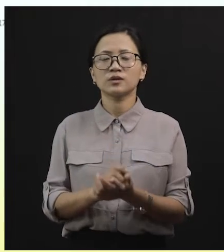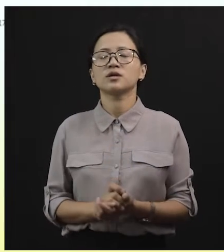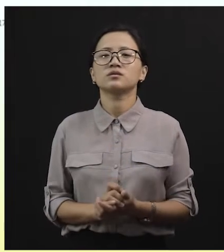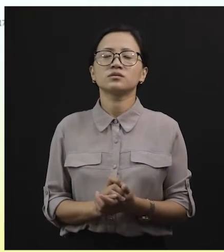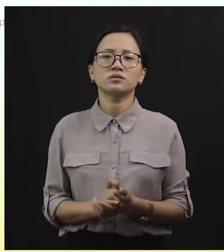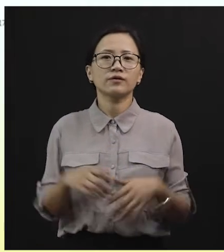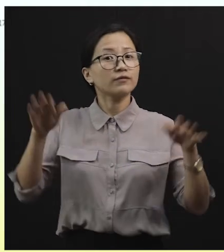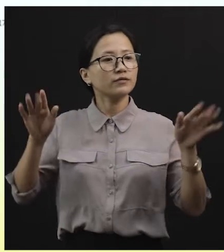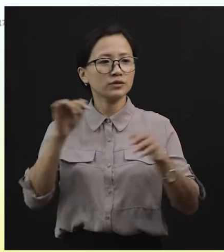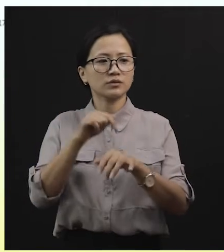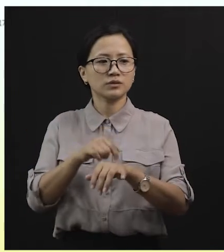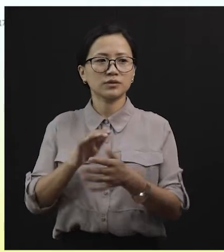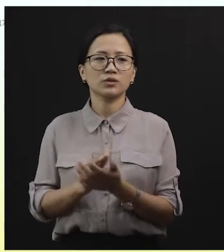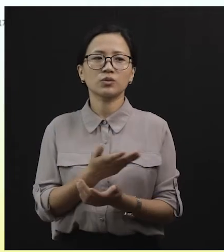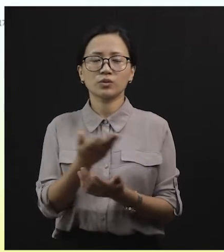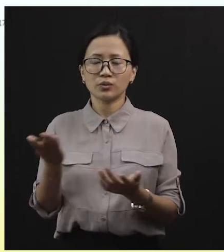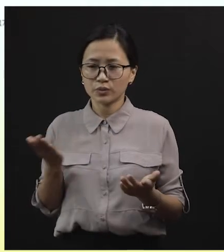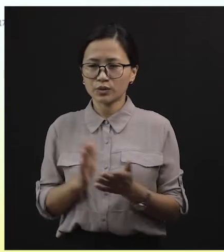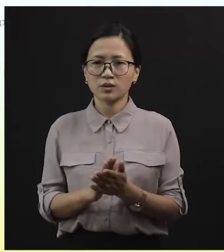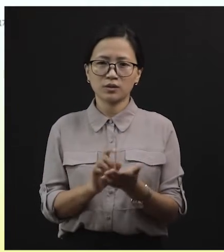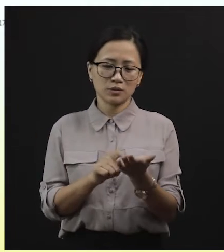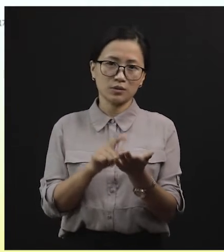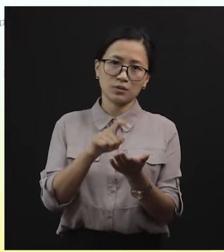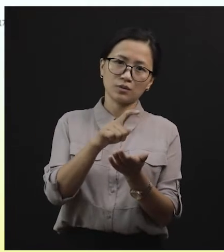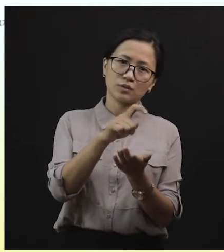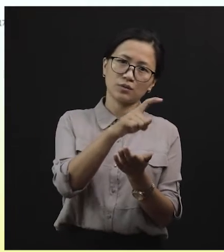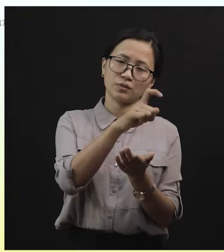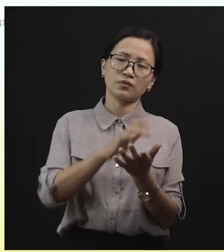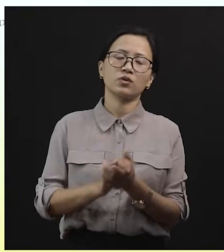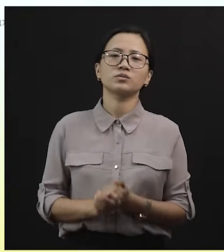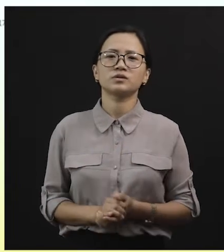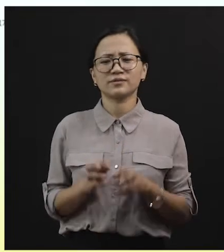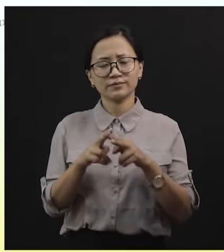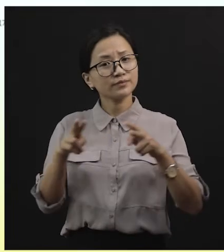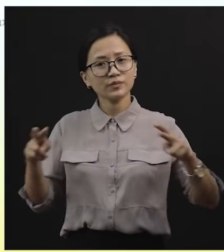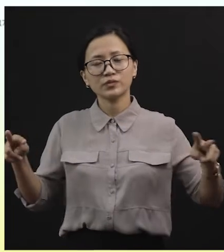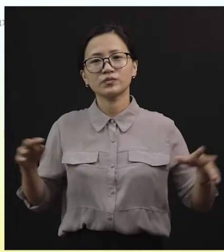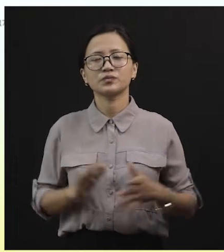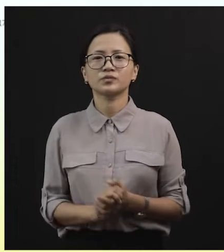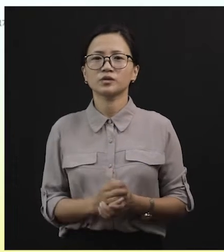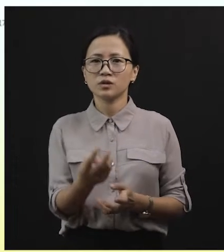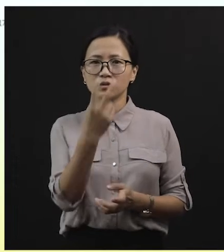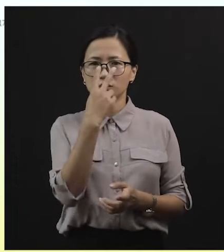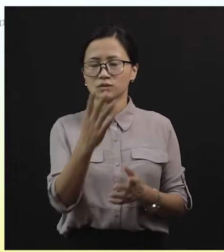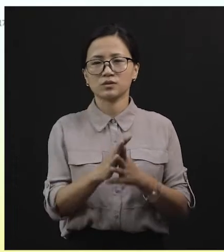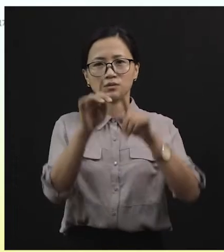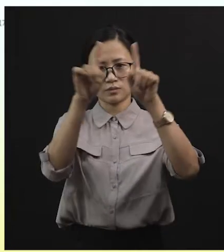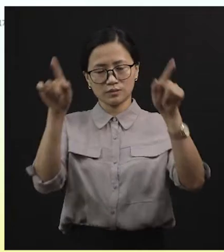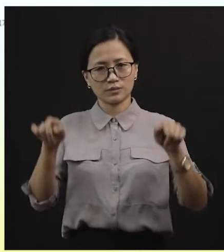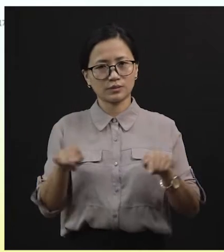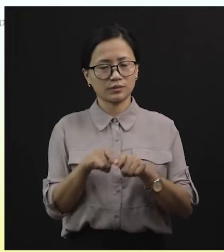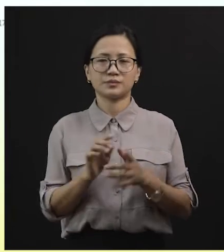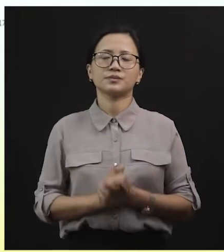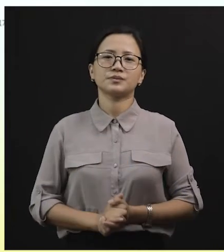as gnat. And worms. See, there are many varieties of worms. I've given some pictures over here.